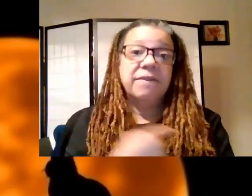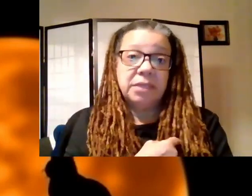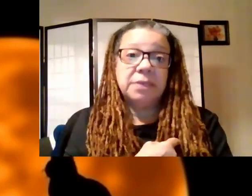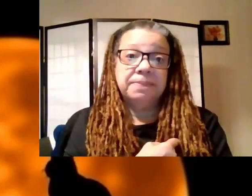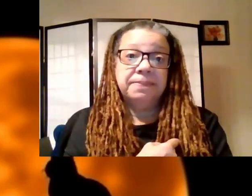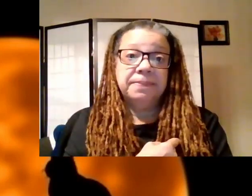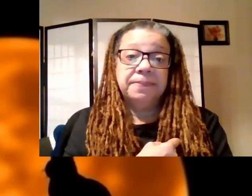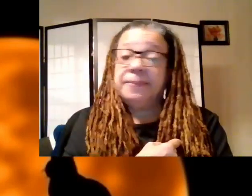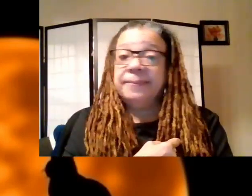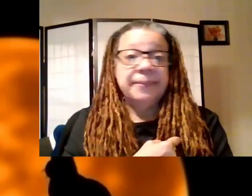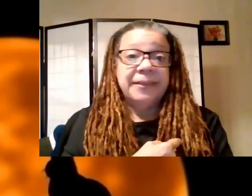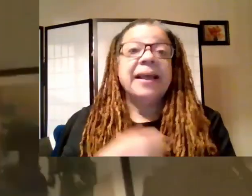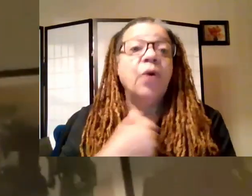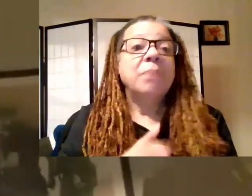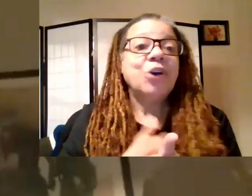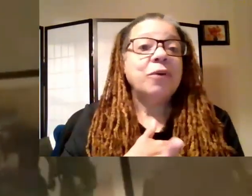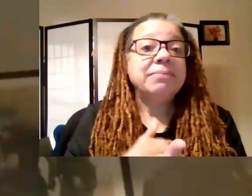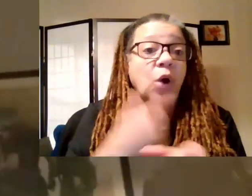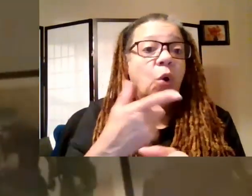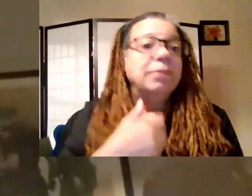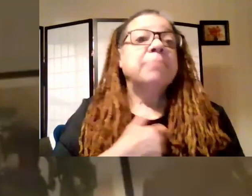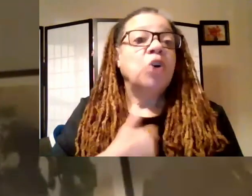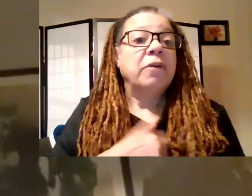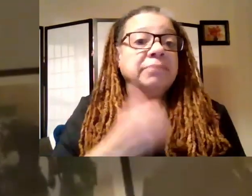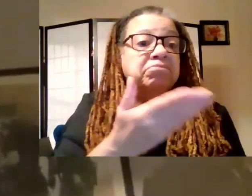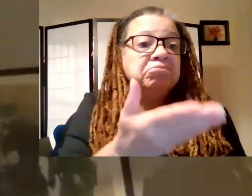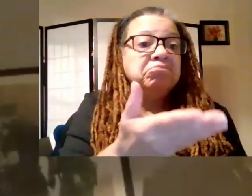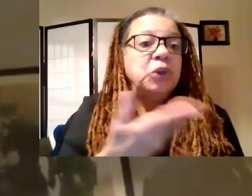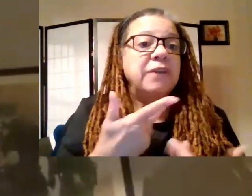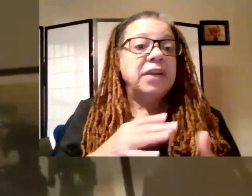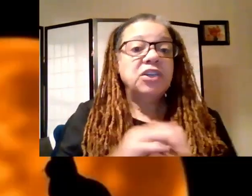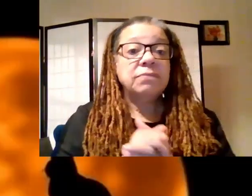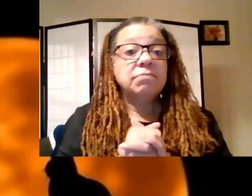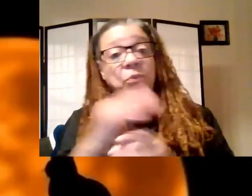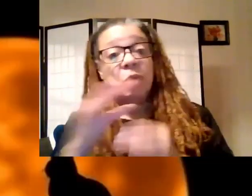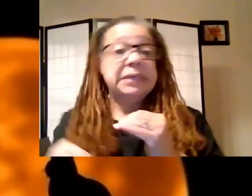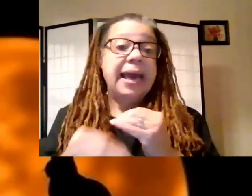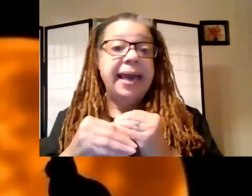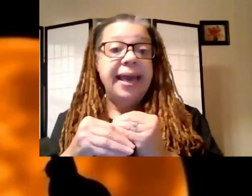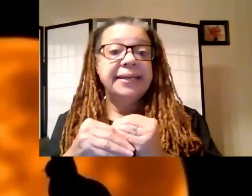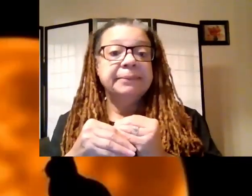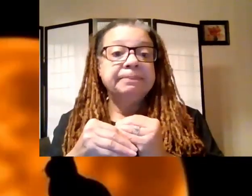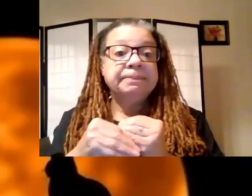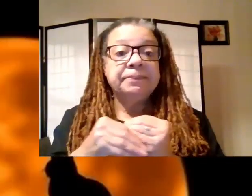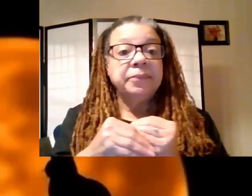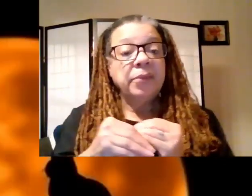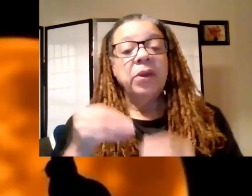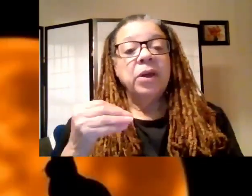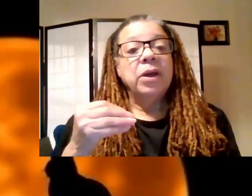Because, I'm sorry, go ahead. No, you go ahead. I was going to say, those are